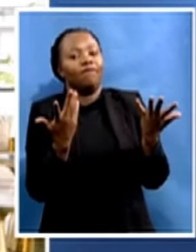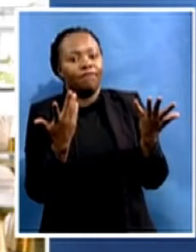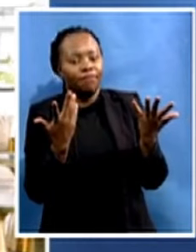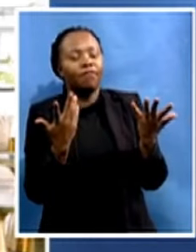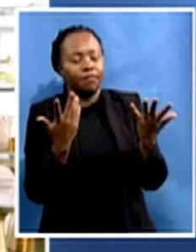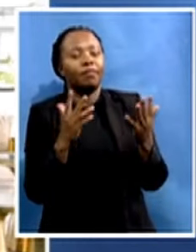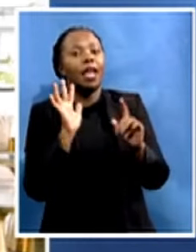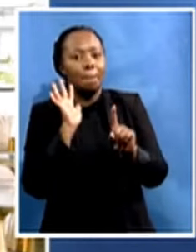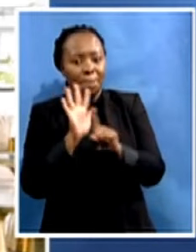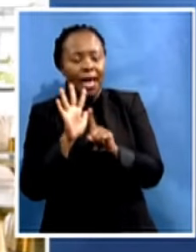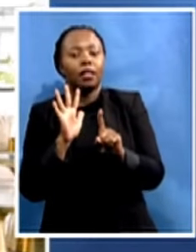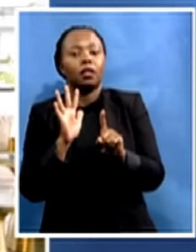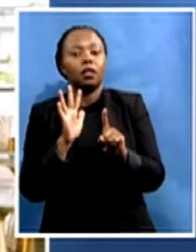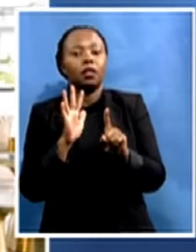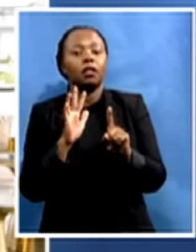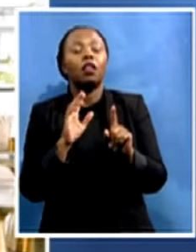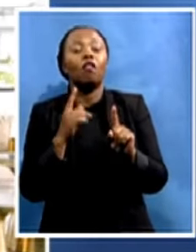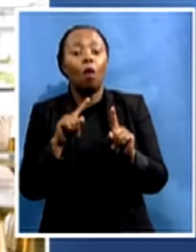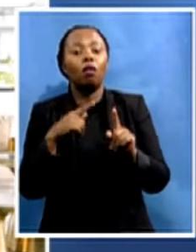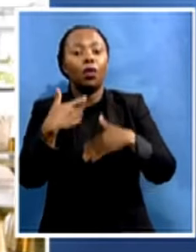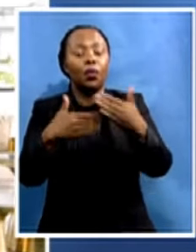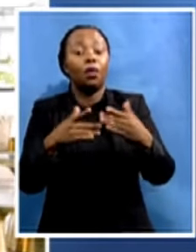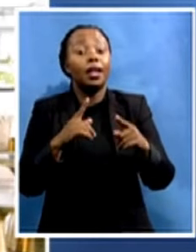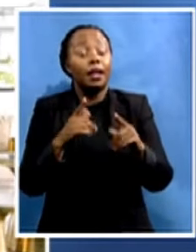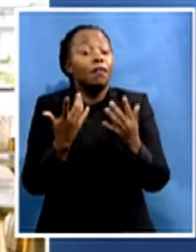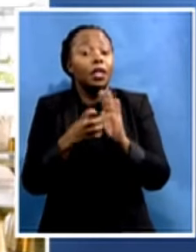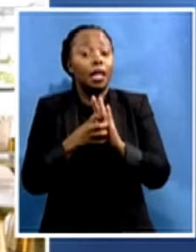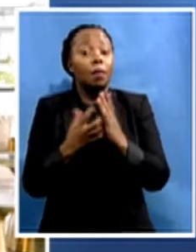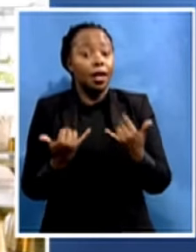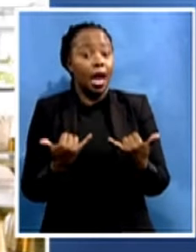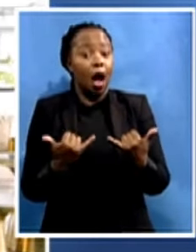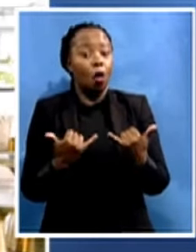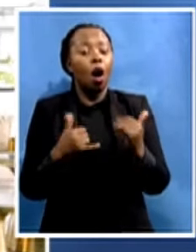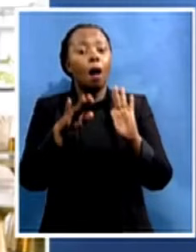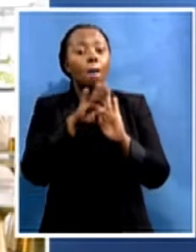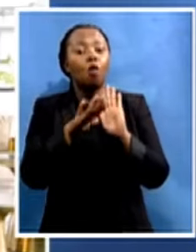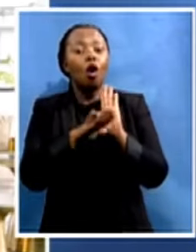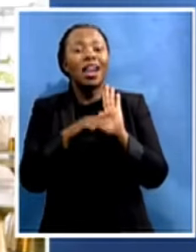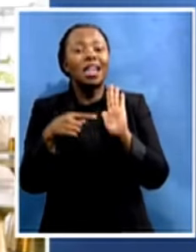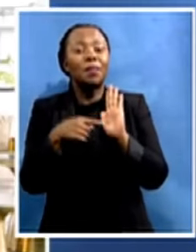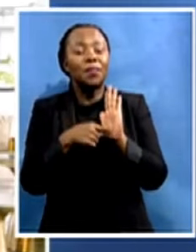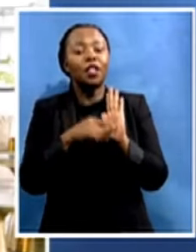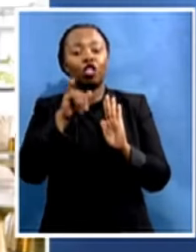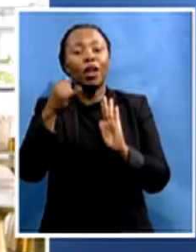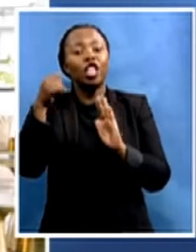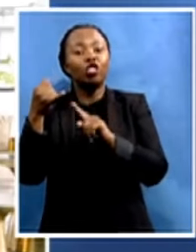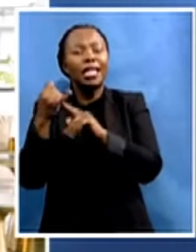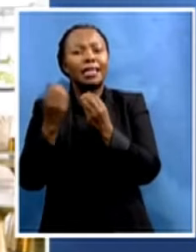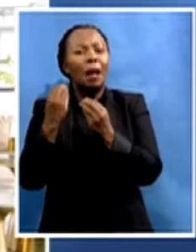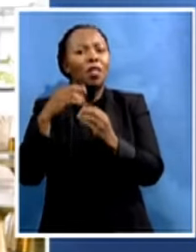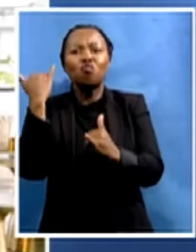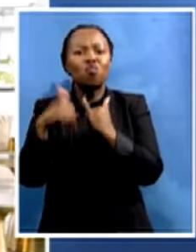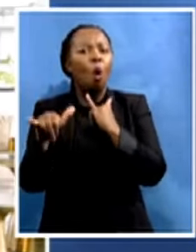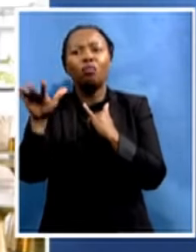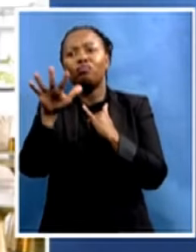at this moment, there is a problem with the J&J vaccines, something that went wrong in a plant in the US, and all